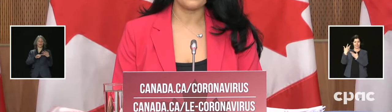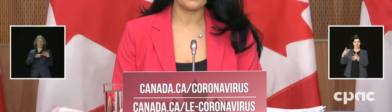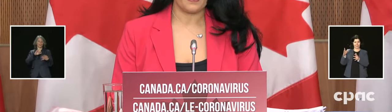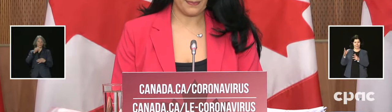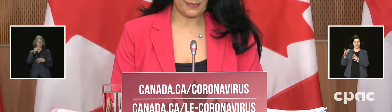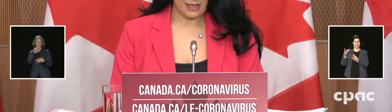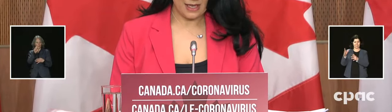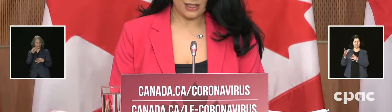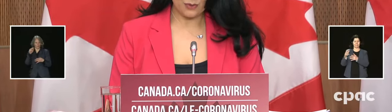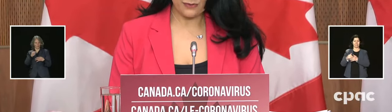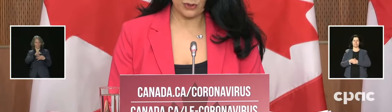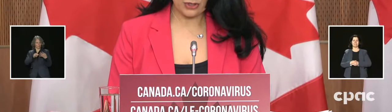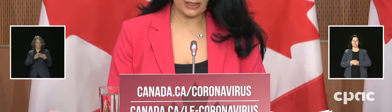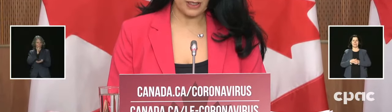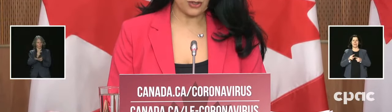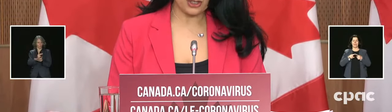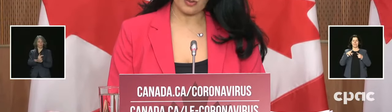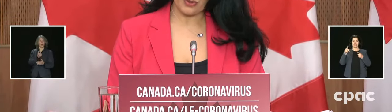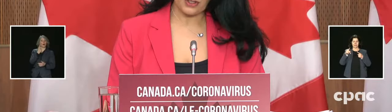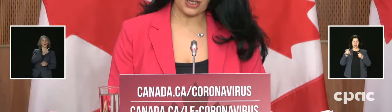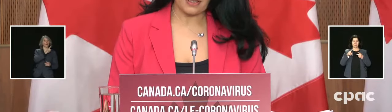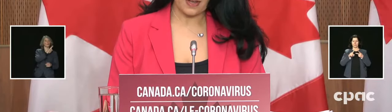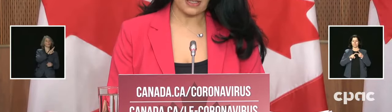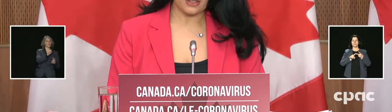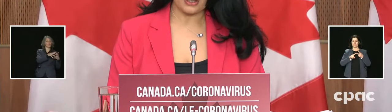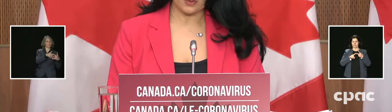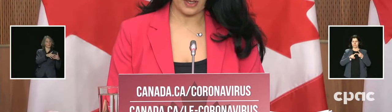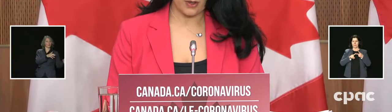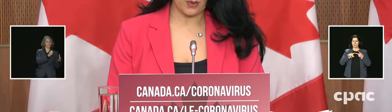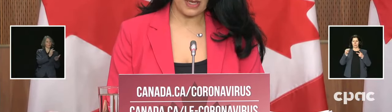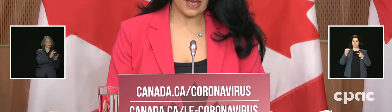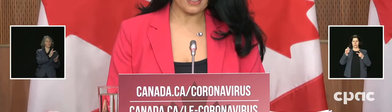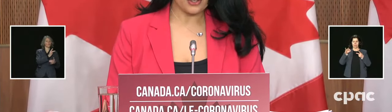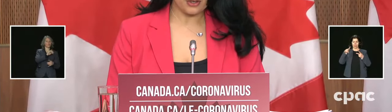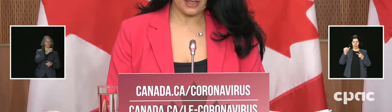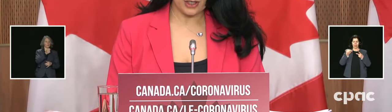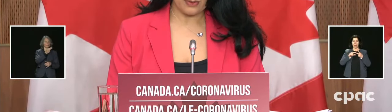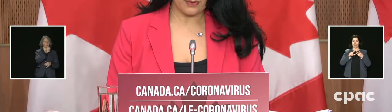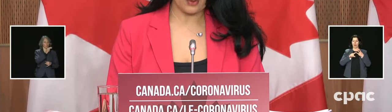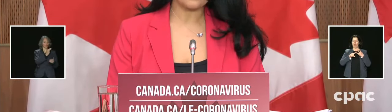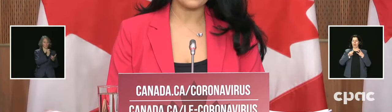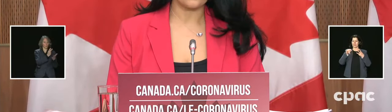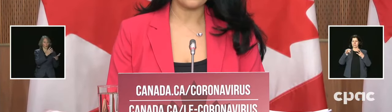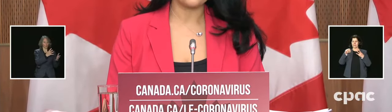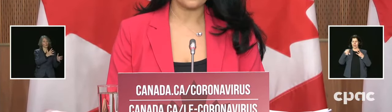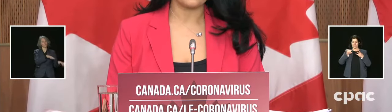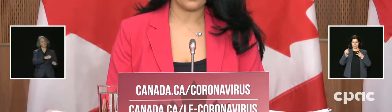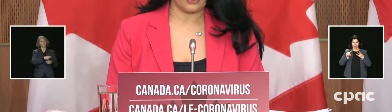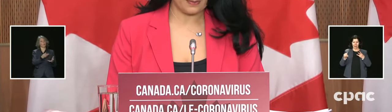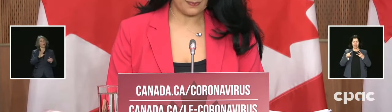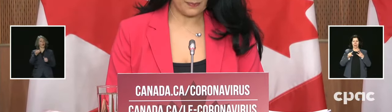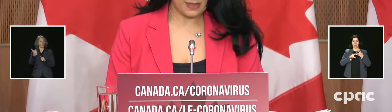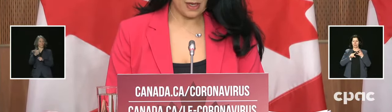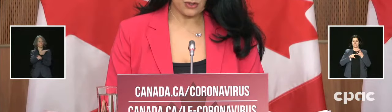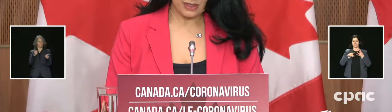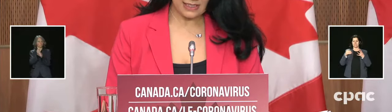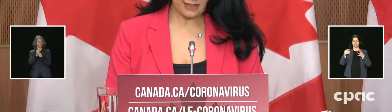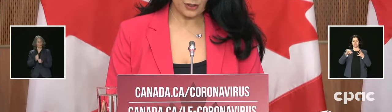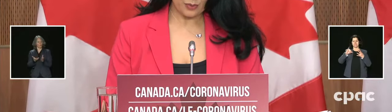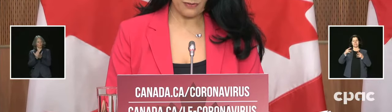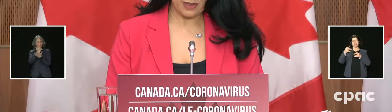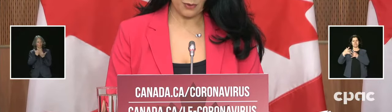Janssen. The U.S. Food and Drug Administration approved the Janssen vaccine just a week ago, and it's currently under review by other major regulators.